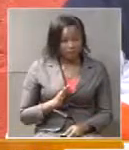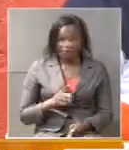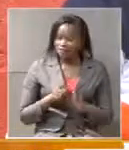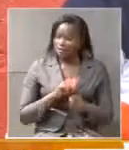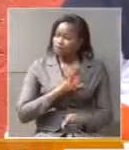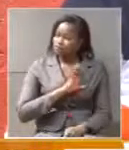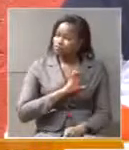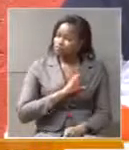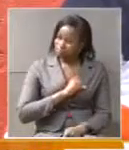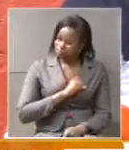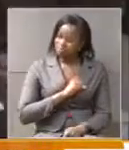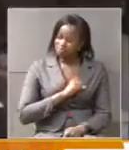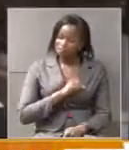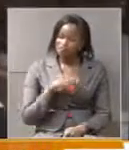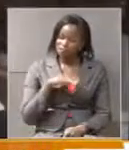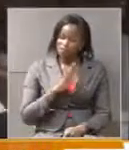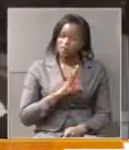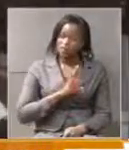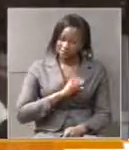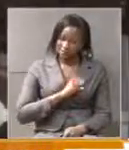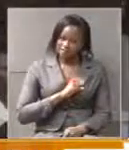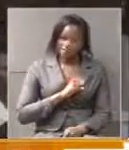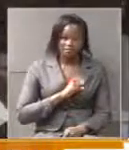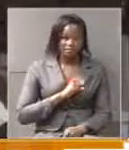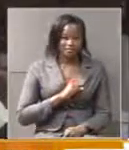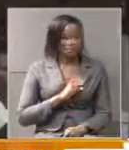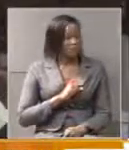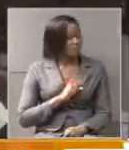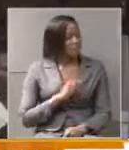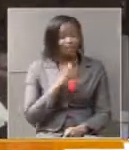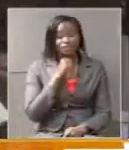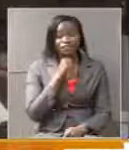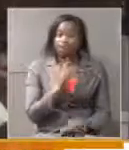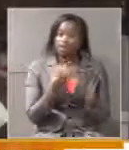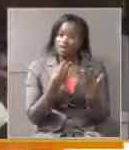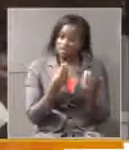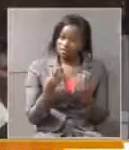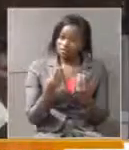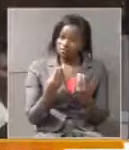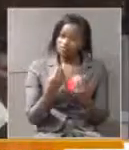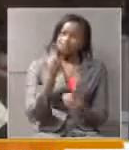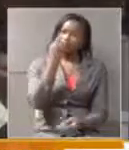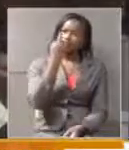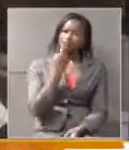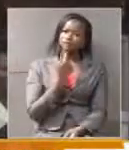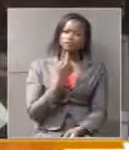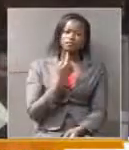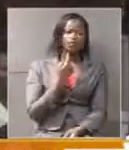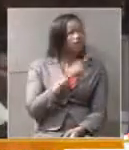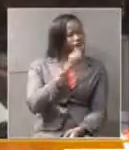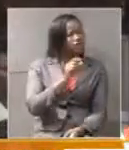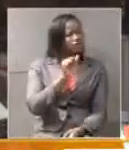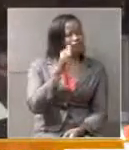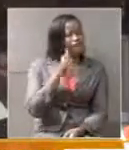endurance too much. It is not something easy. You know, you ask yourself, a girl